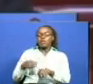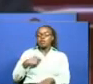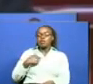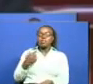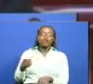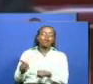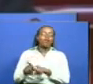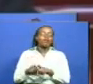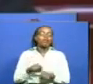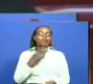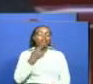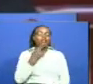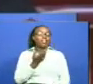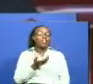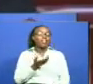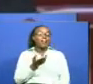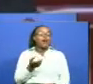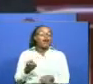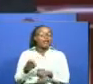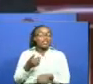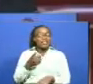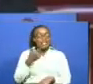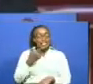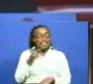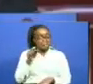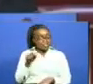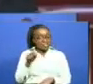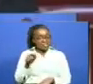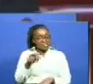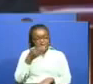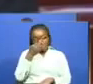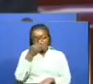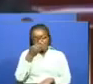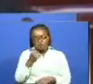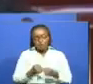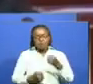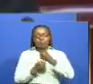well. And having said that, I wish to